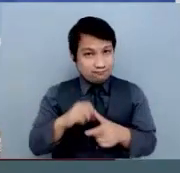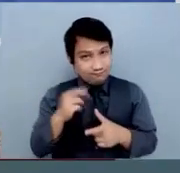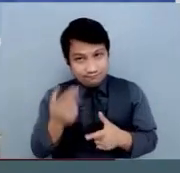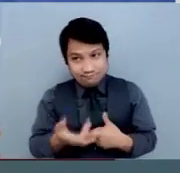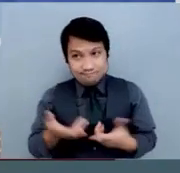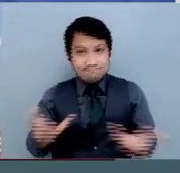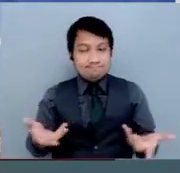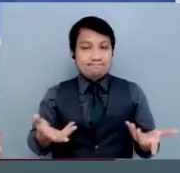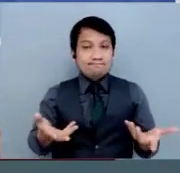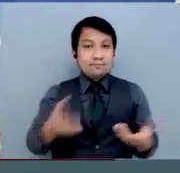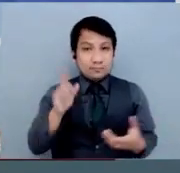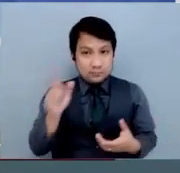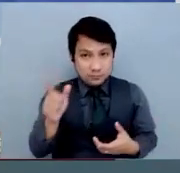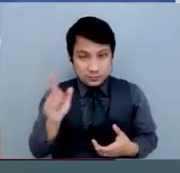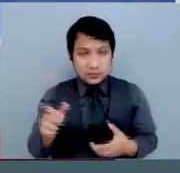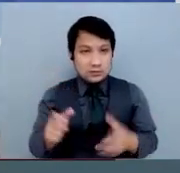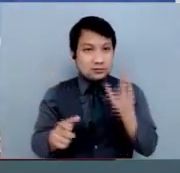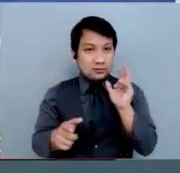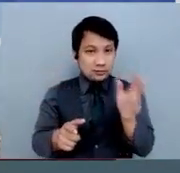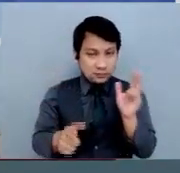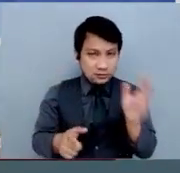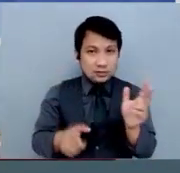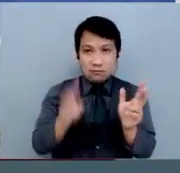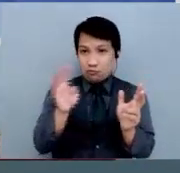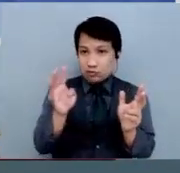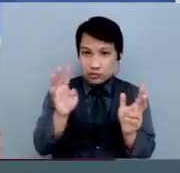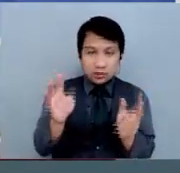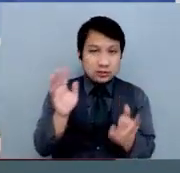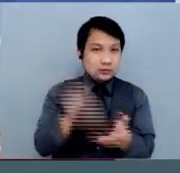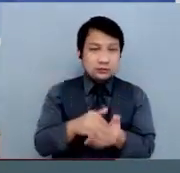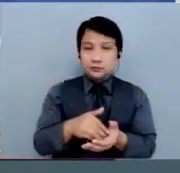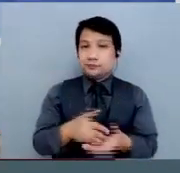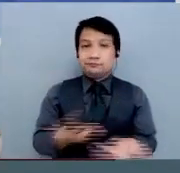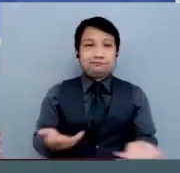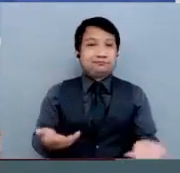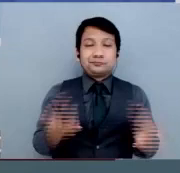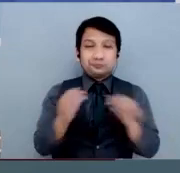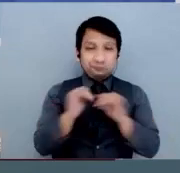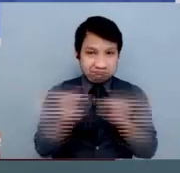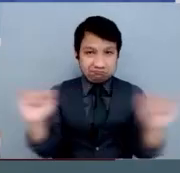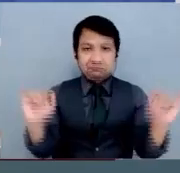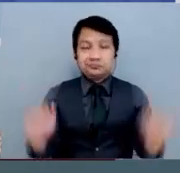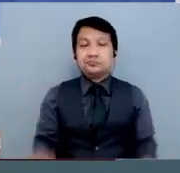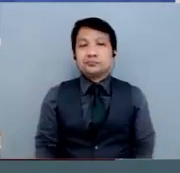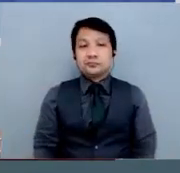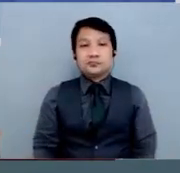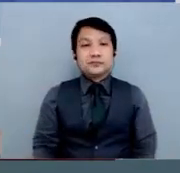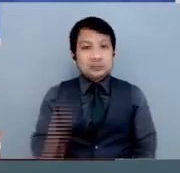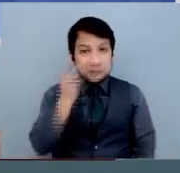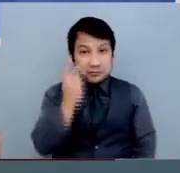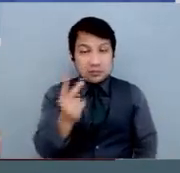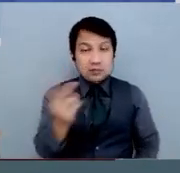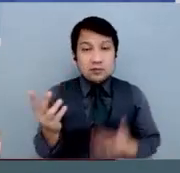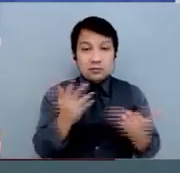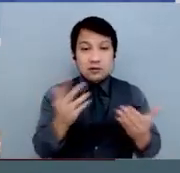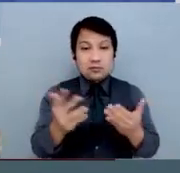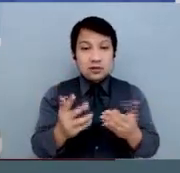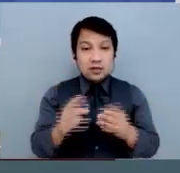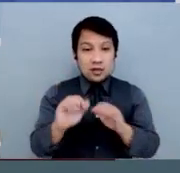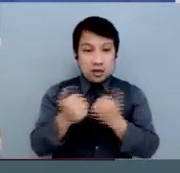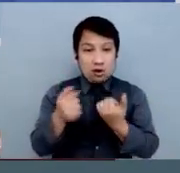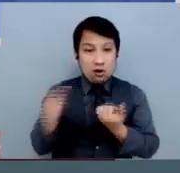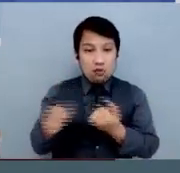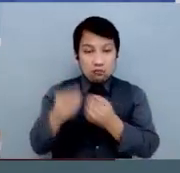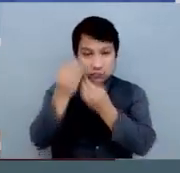it's 20,000, it's 30,000 or 40,000, the approach will be the same. And ang titingnan natin dito is yung kapakanan talaga ng